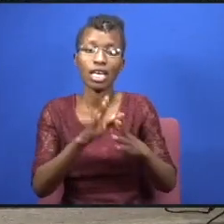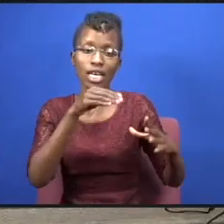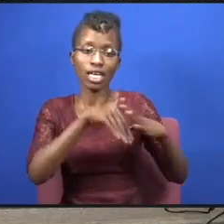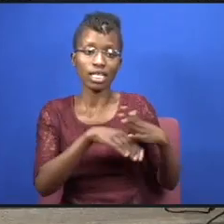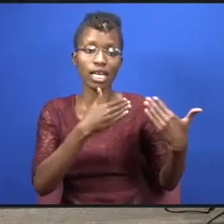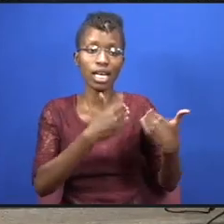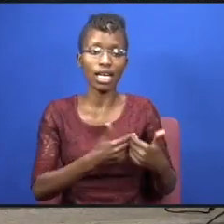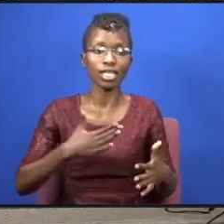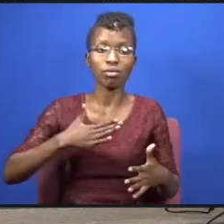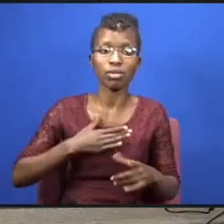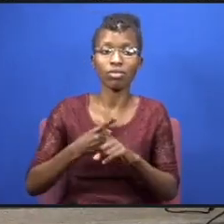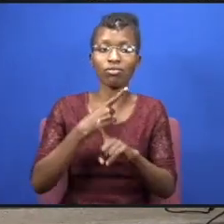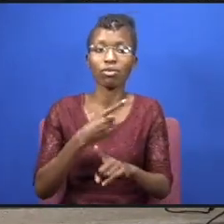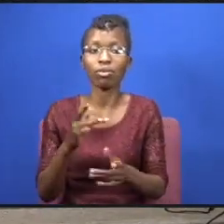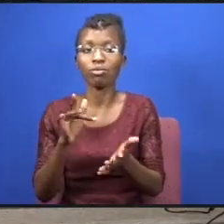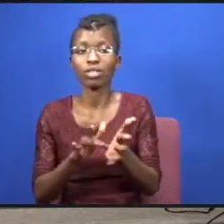heart.